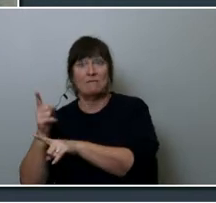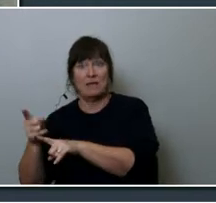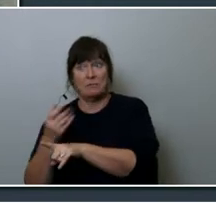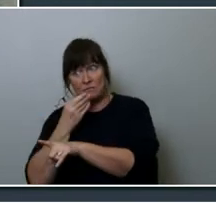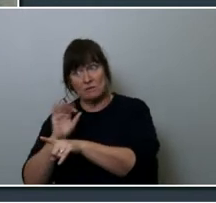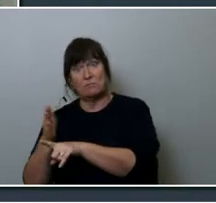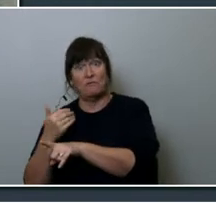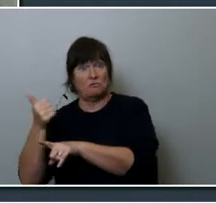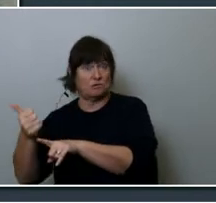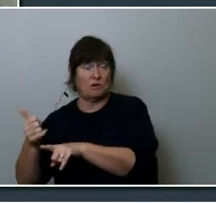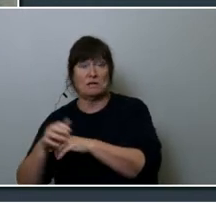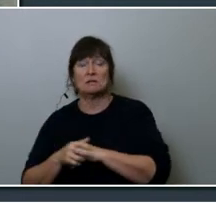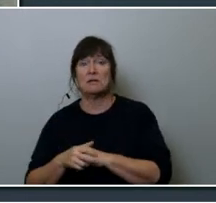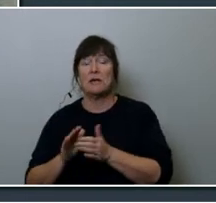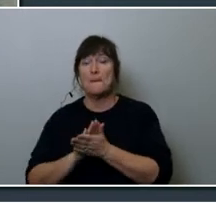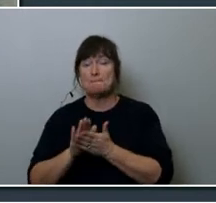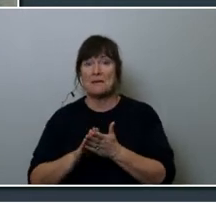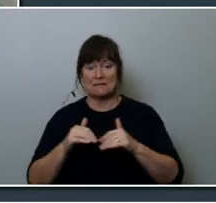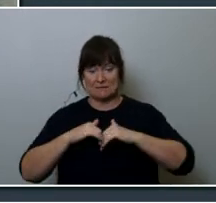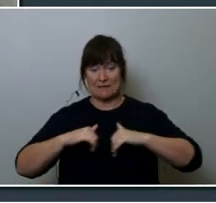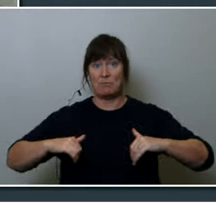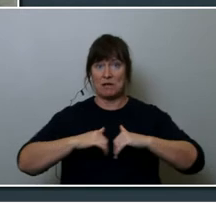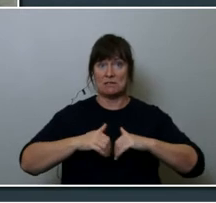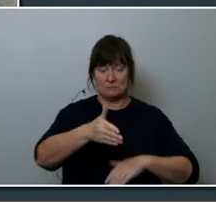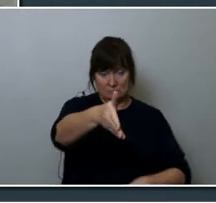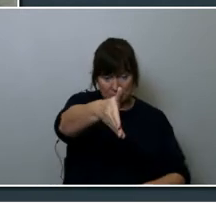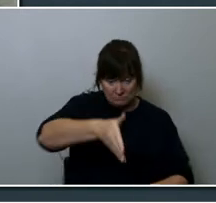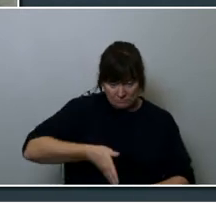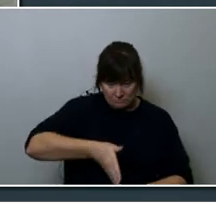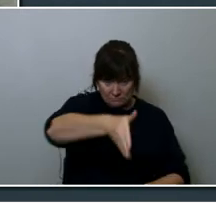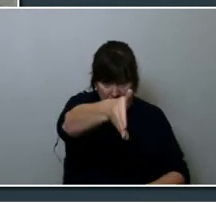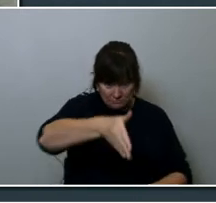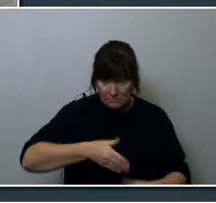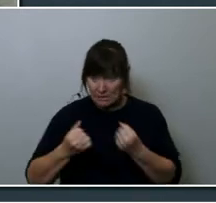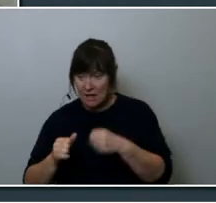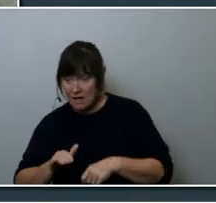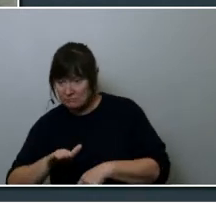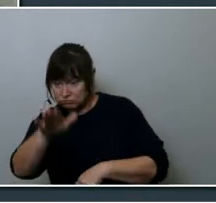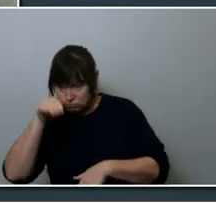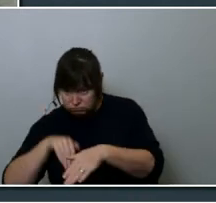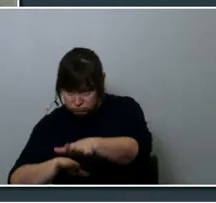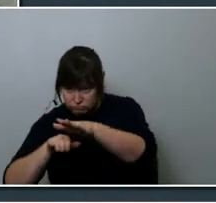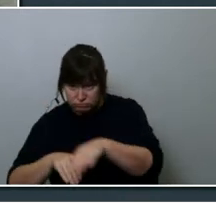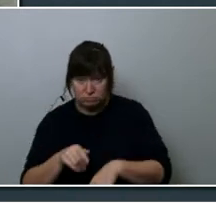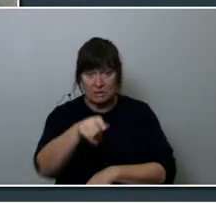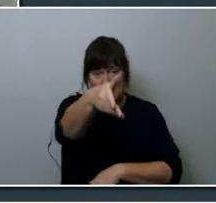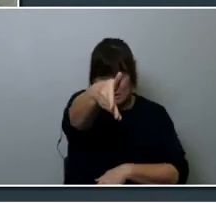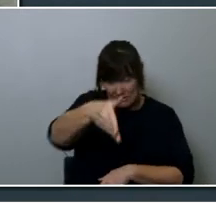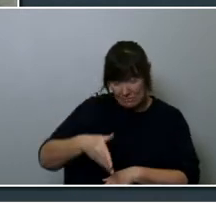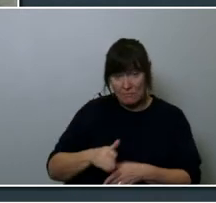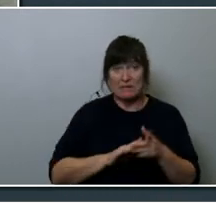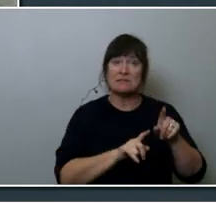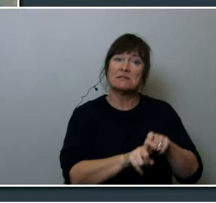others. Mm-hmm. It just allows that there's a physical segregation between the cars and cyclists. That just gives cyclists